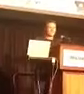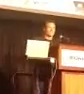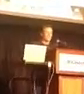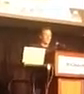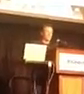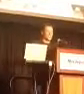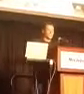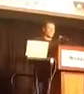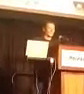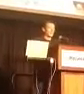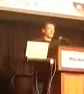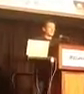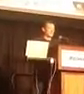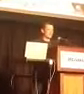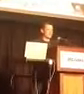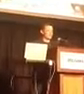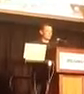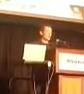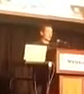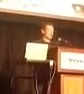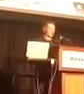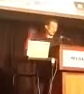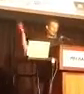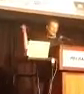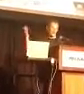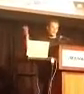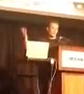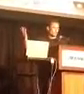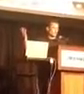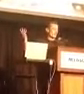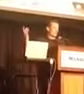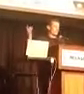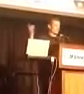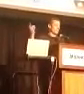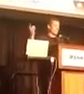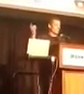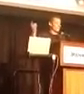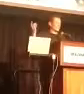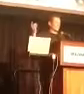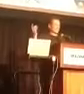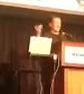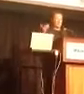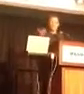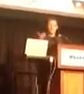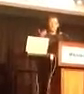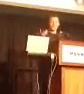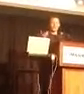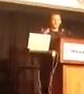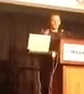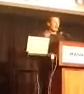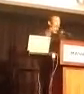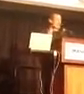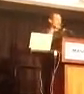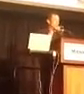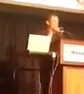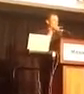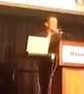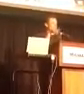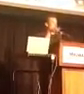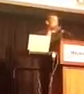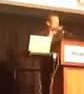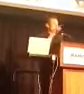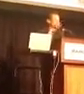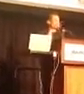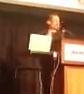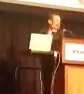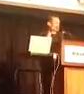has seen any of my YouTube videos before you saw this one? Almost everyone. Have you guys, did